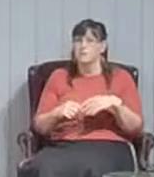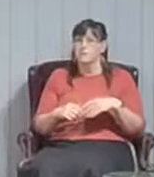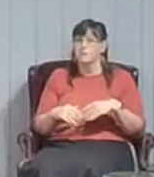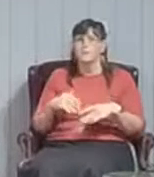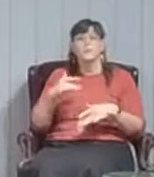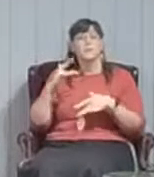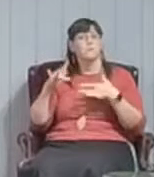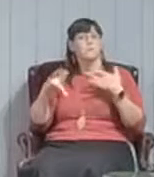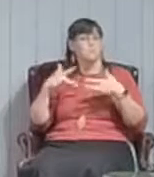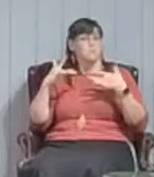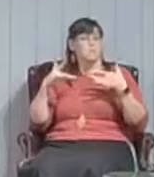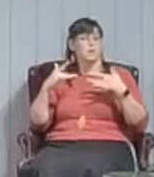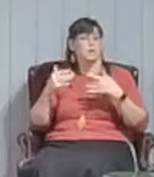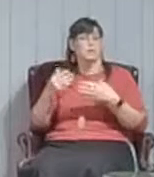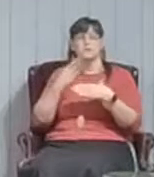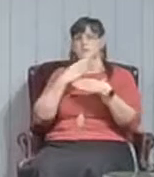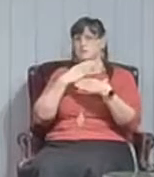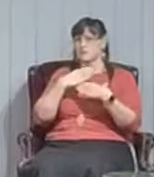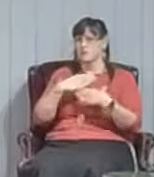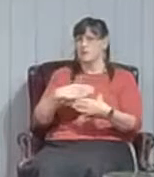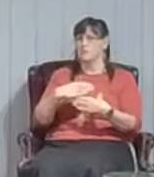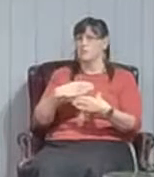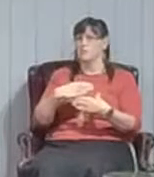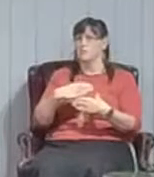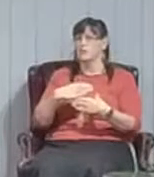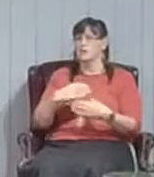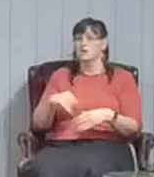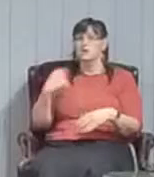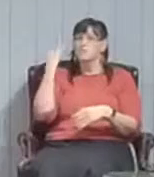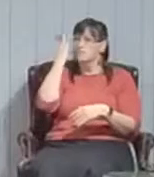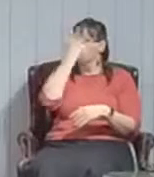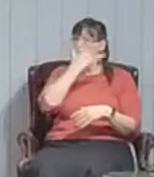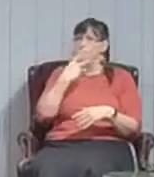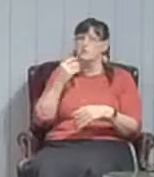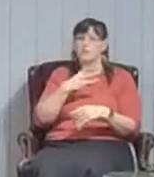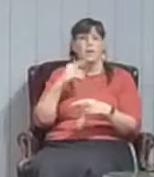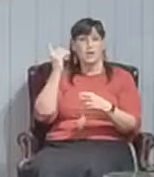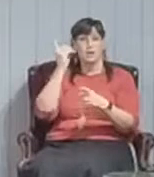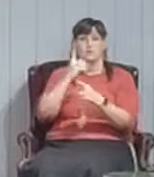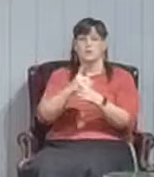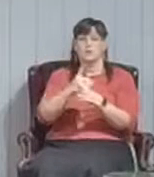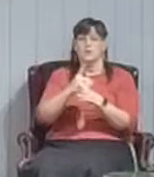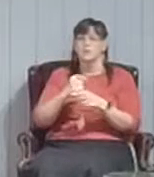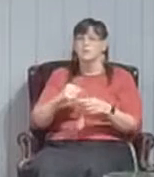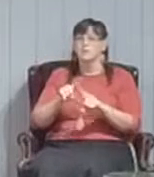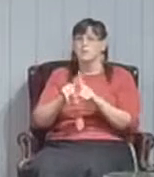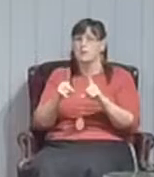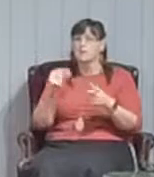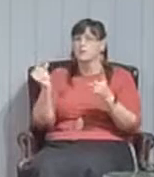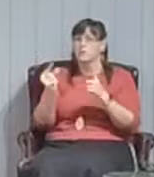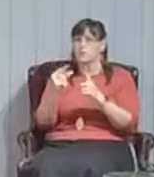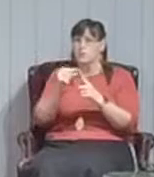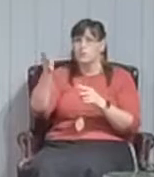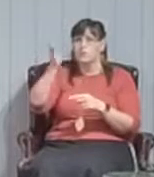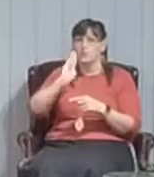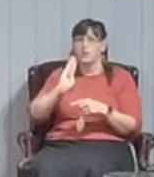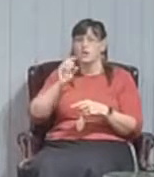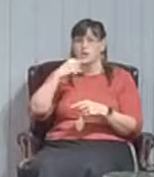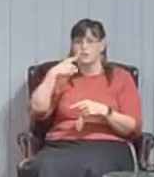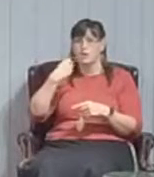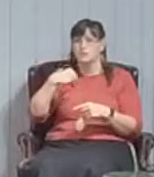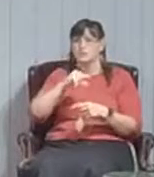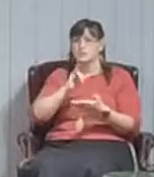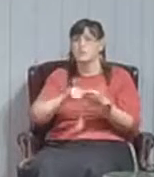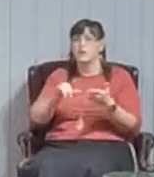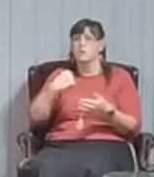popular, appealing, beautiful, and right. He's able to do that. But the Word of God does tell us that